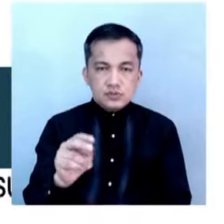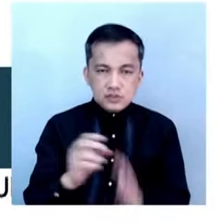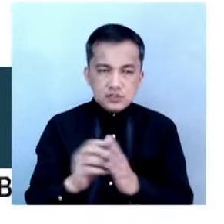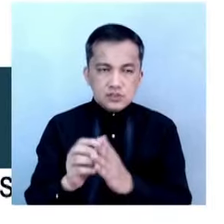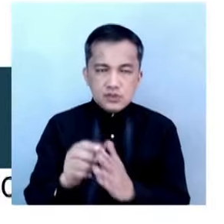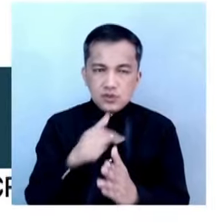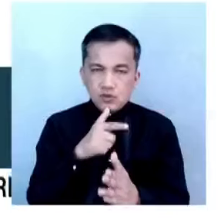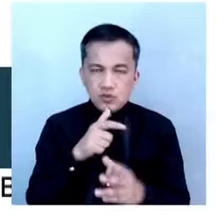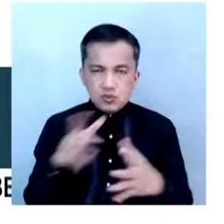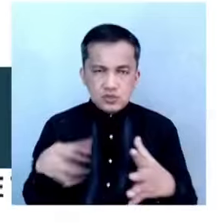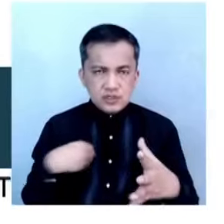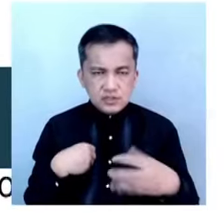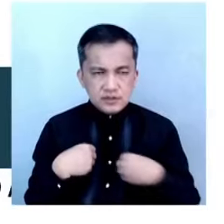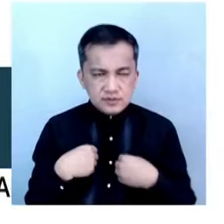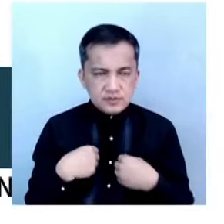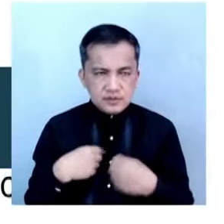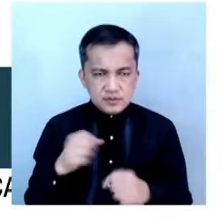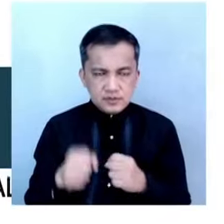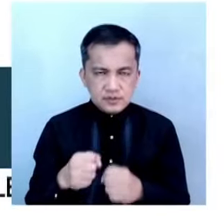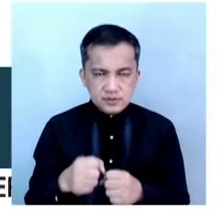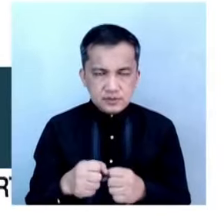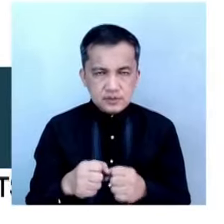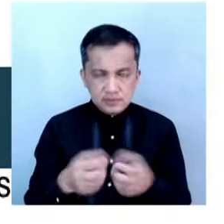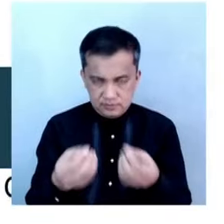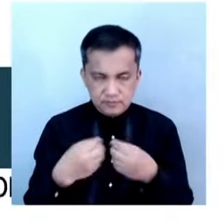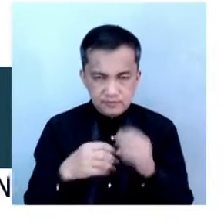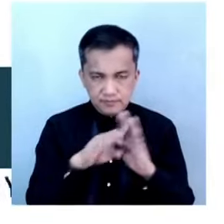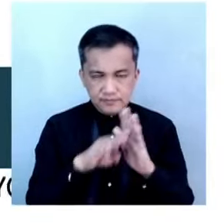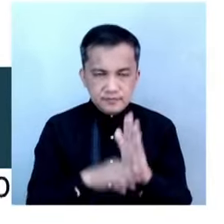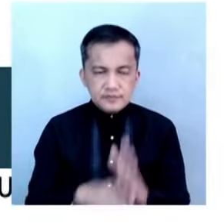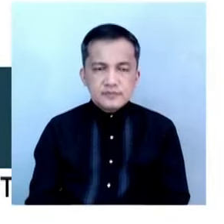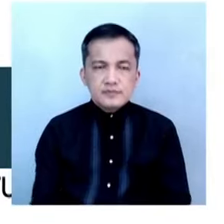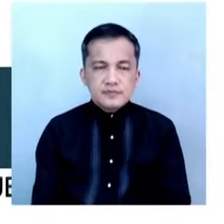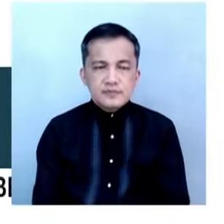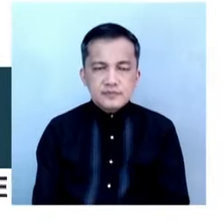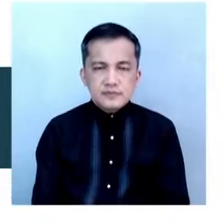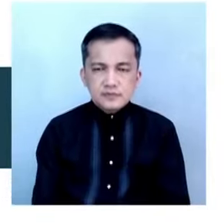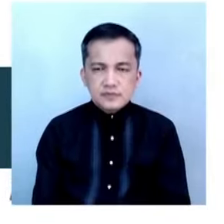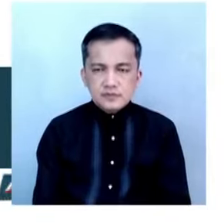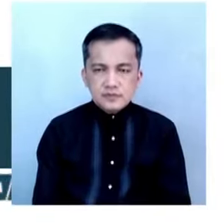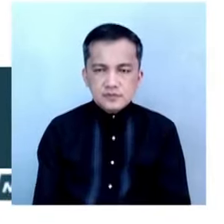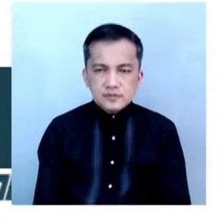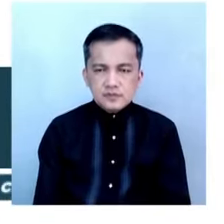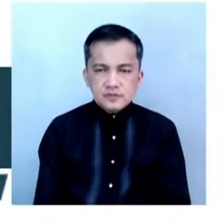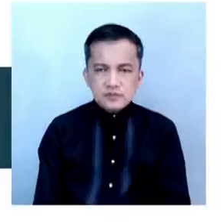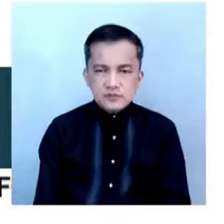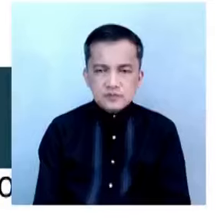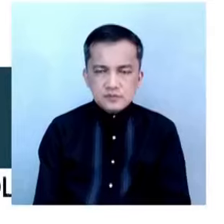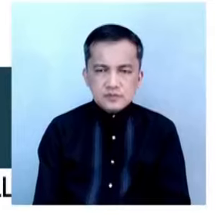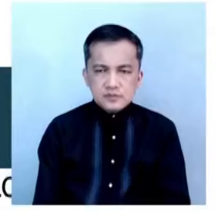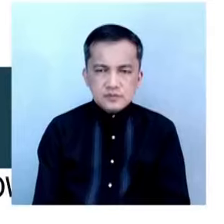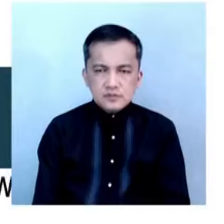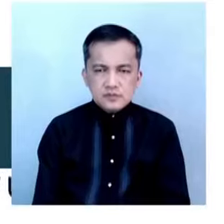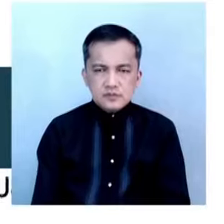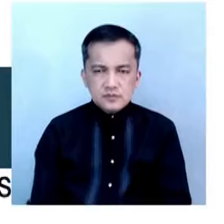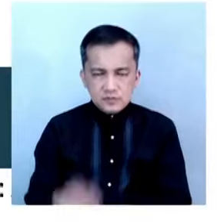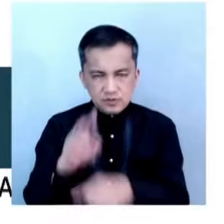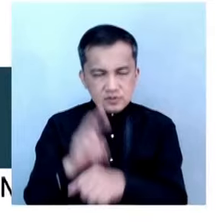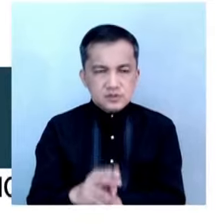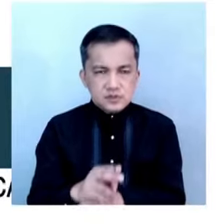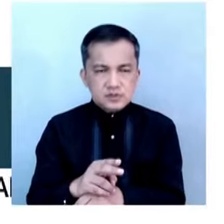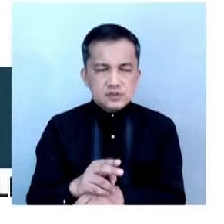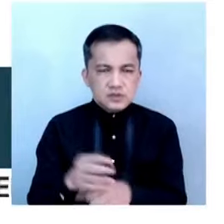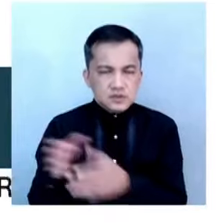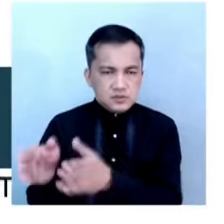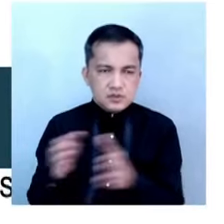nakatanggap? If you can give us details. Yes, ma'am. So we released the information, the usual channel post to the Office of the Civil